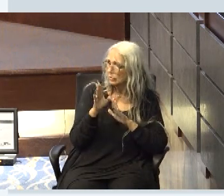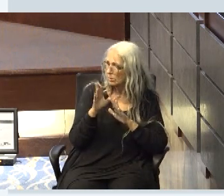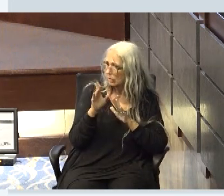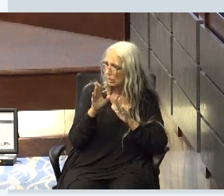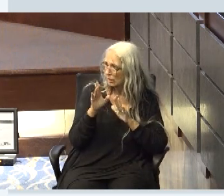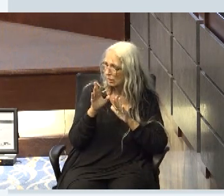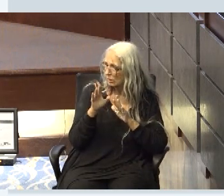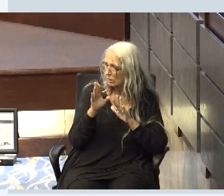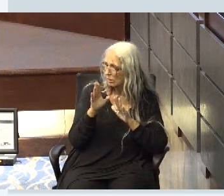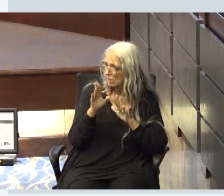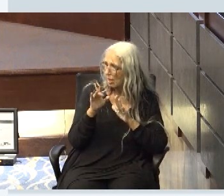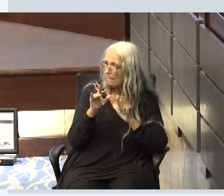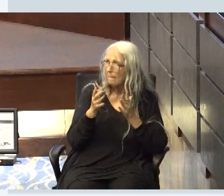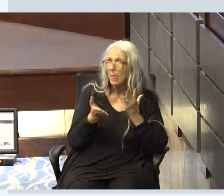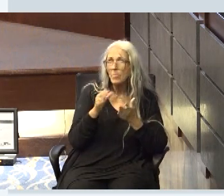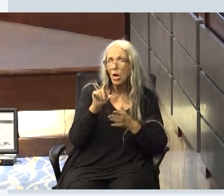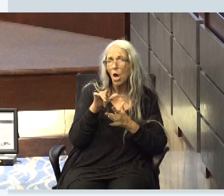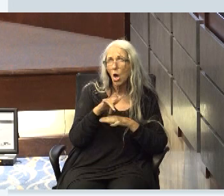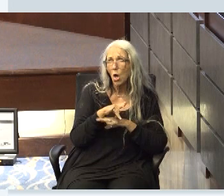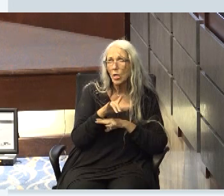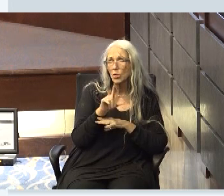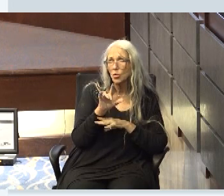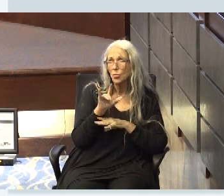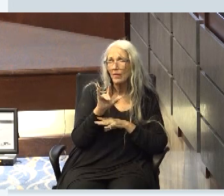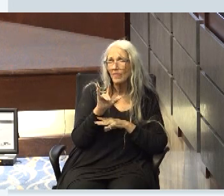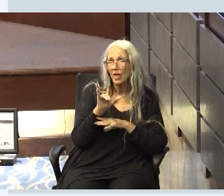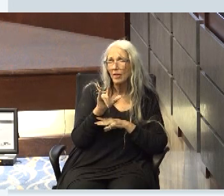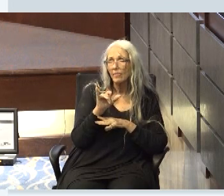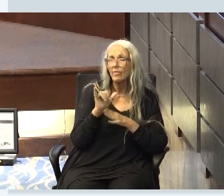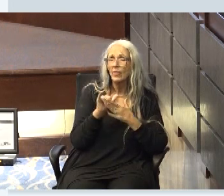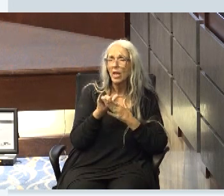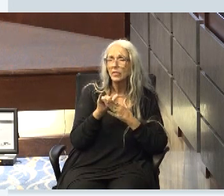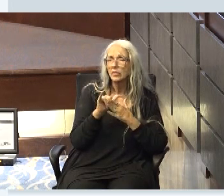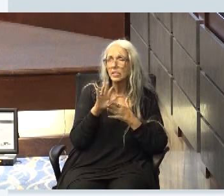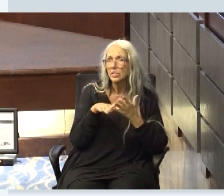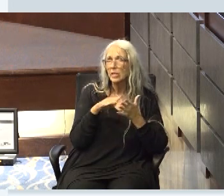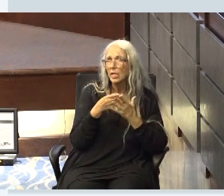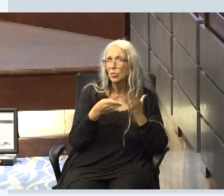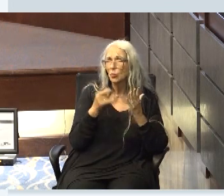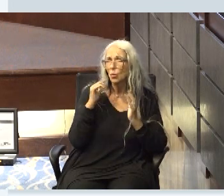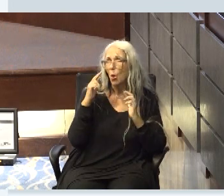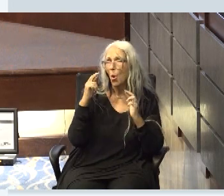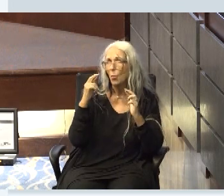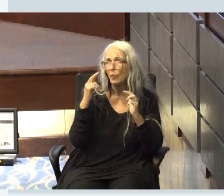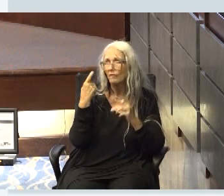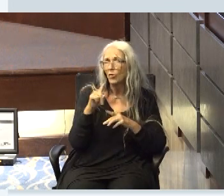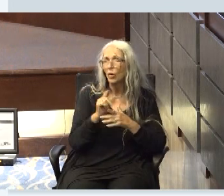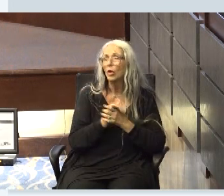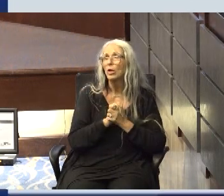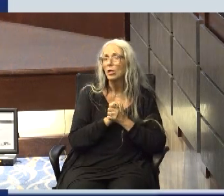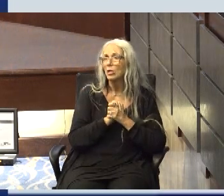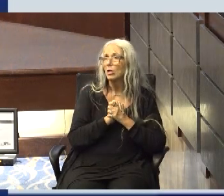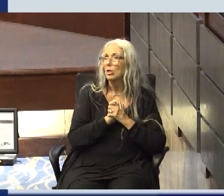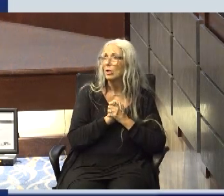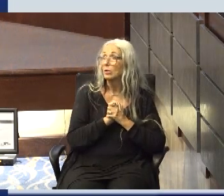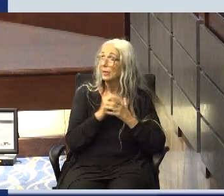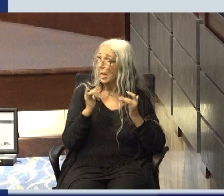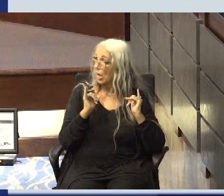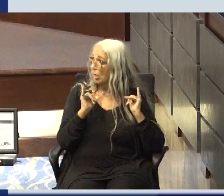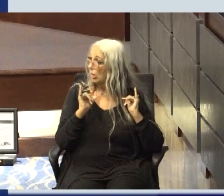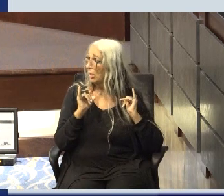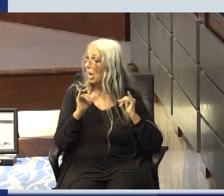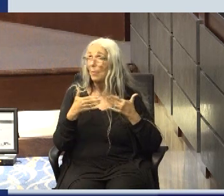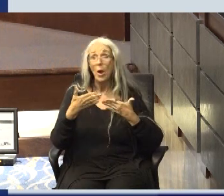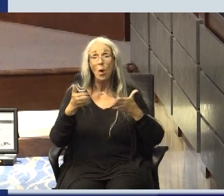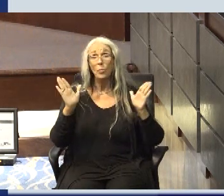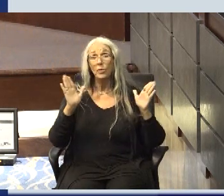place would be early 2025. That's the ambitious schedule that we're pushing for. And with that, I'm going to